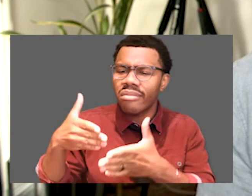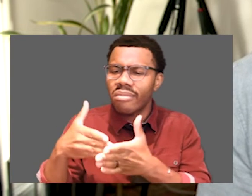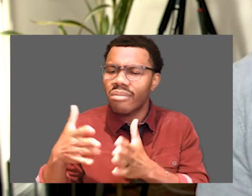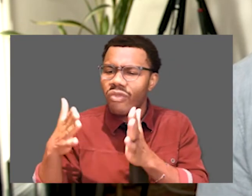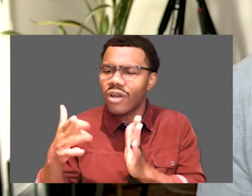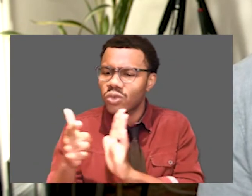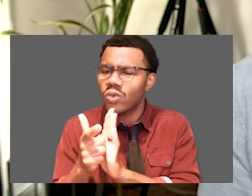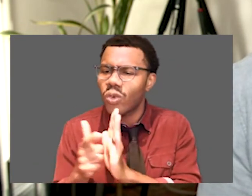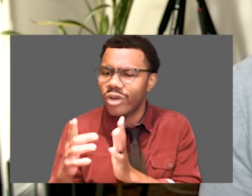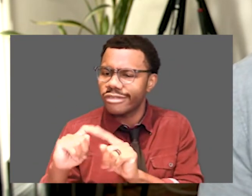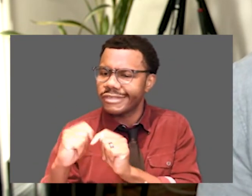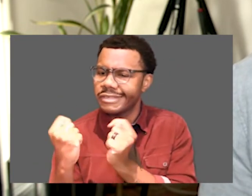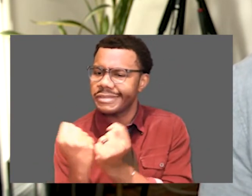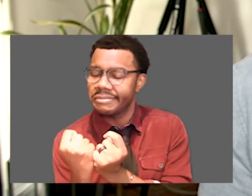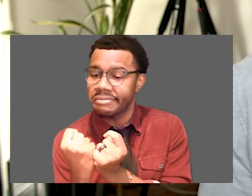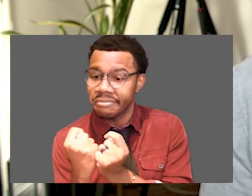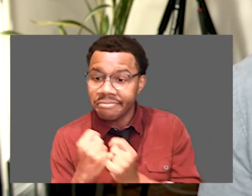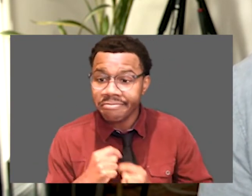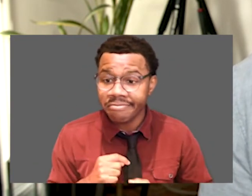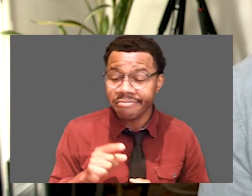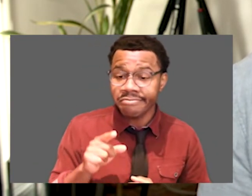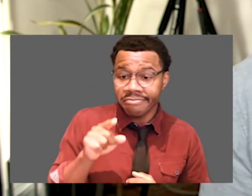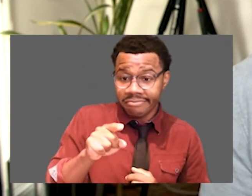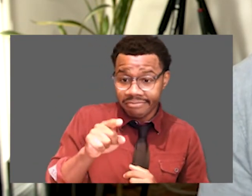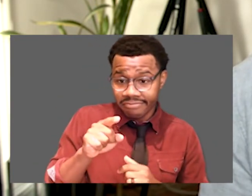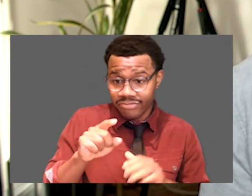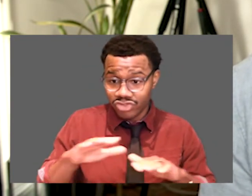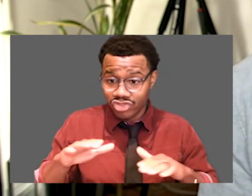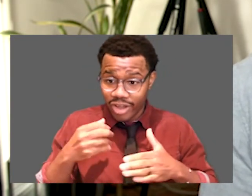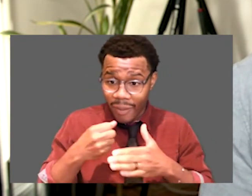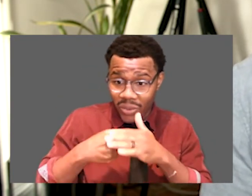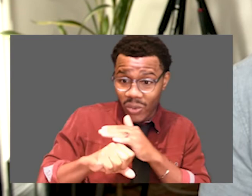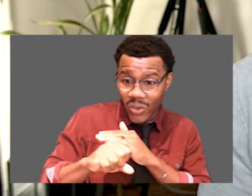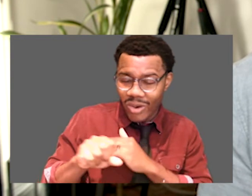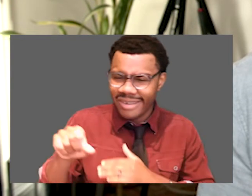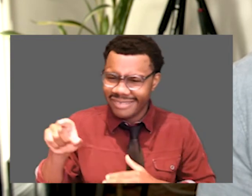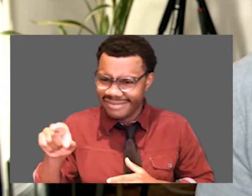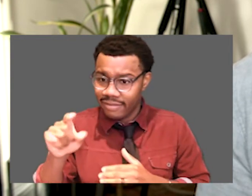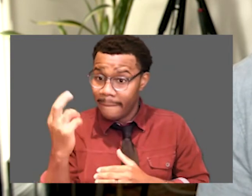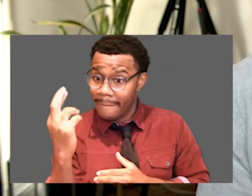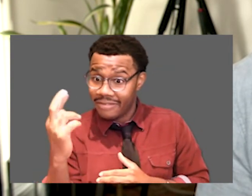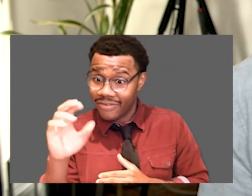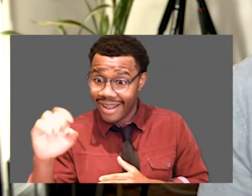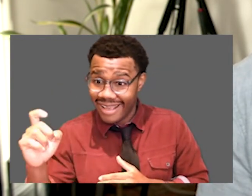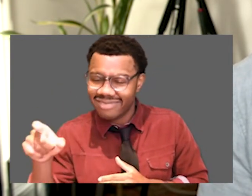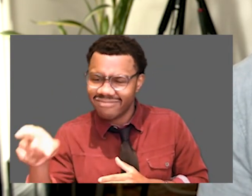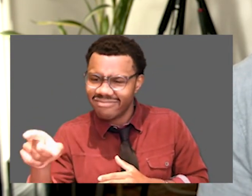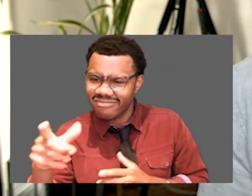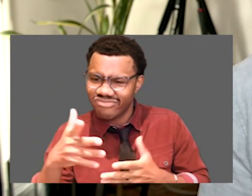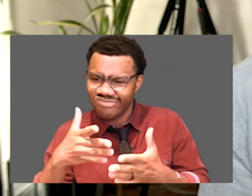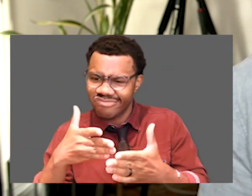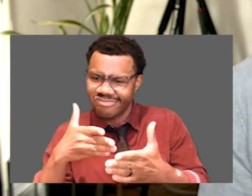Following the birth of your child, your best friend filed the criminal complaint that brought you to this moment. You remember when your friendship